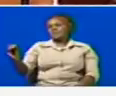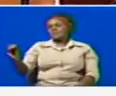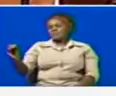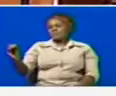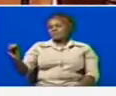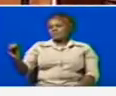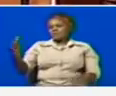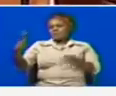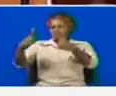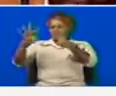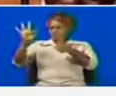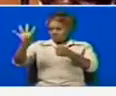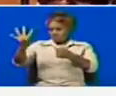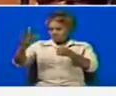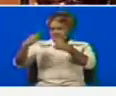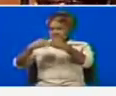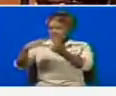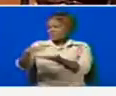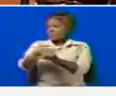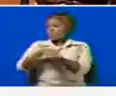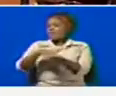And this was based on